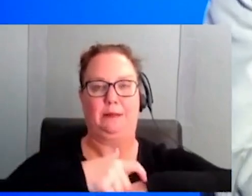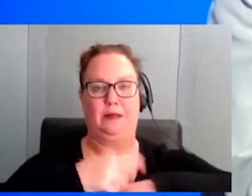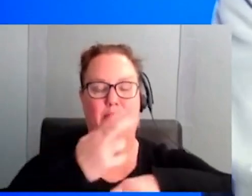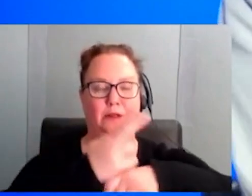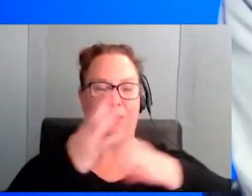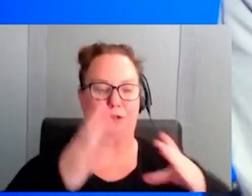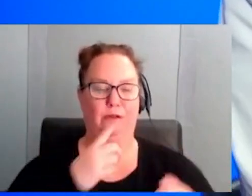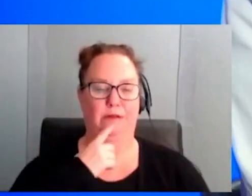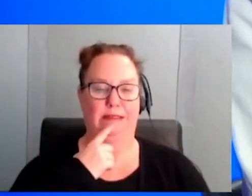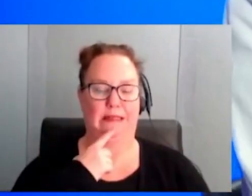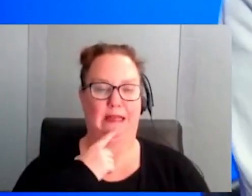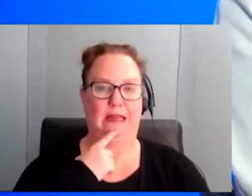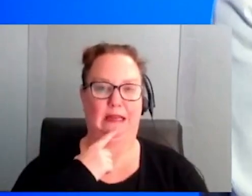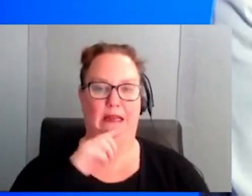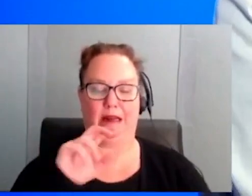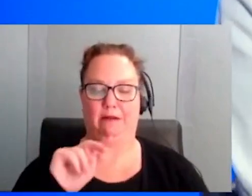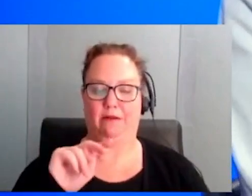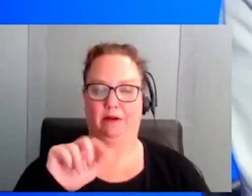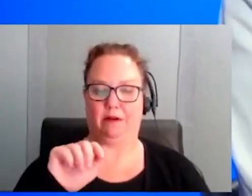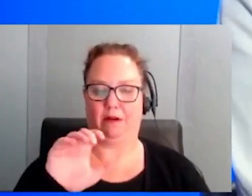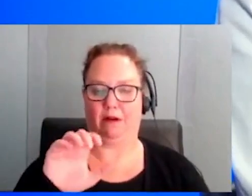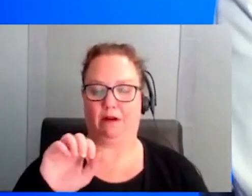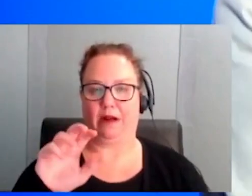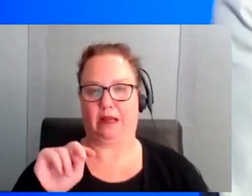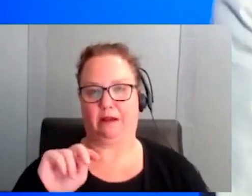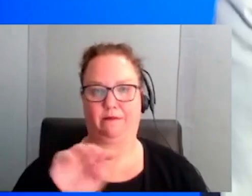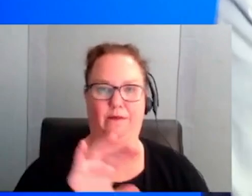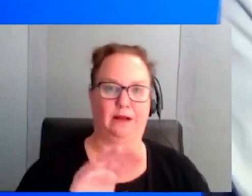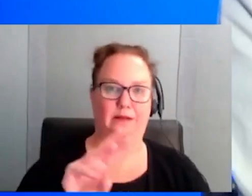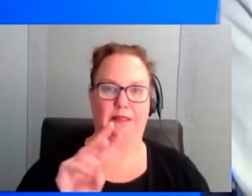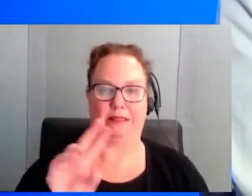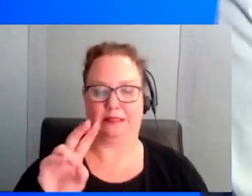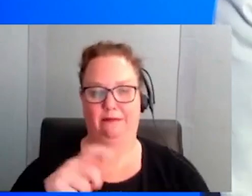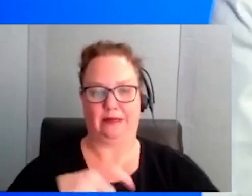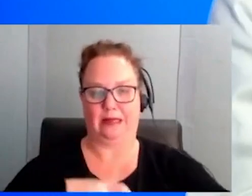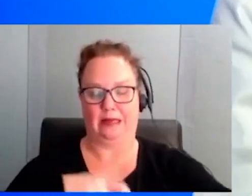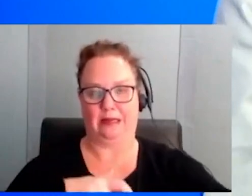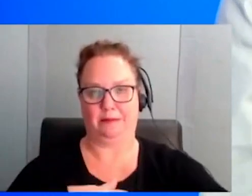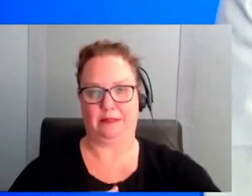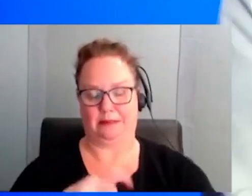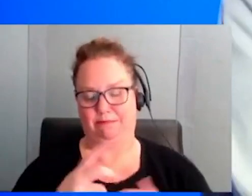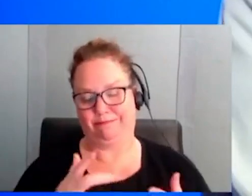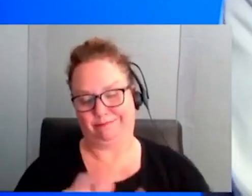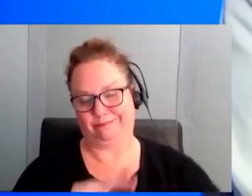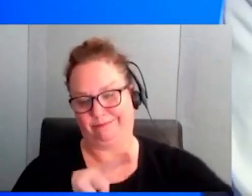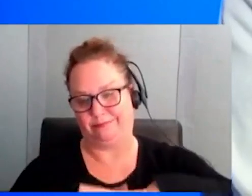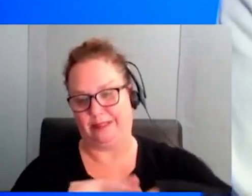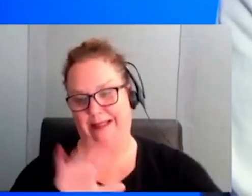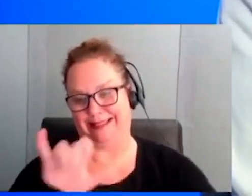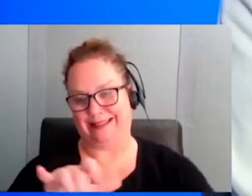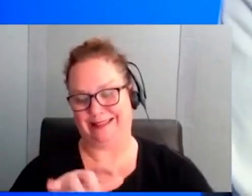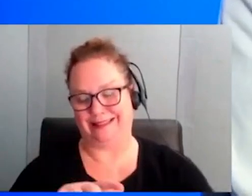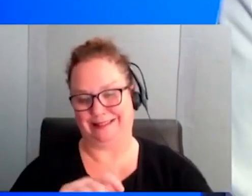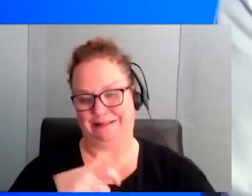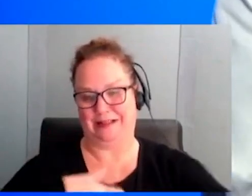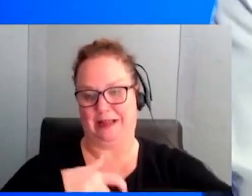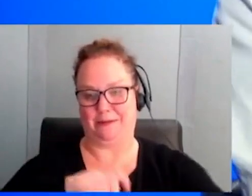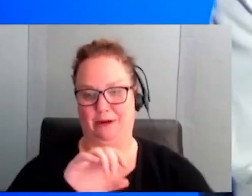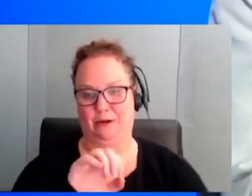yeah, I've been Narcan 5, 6, 7 times. It's just really not uncommon in the fentanyl era to overdose,